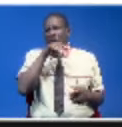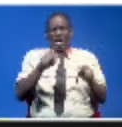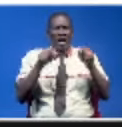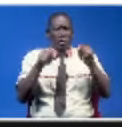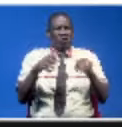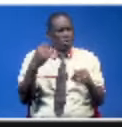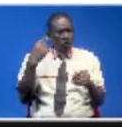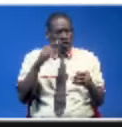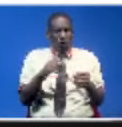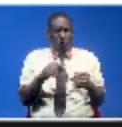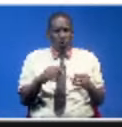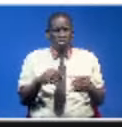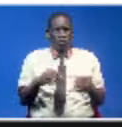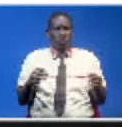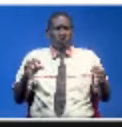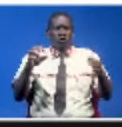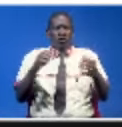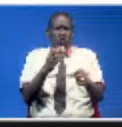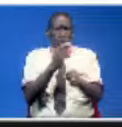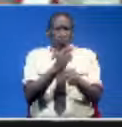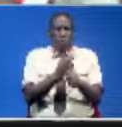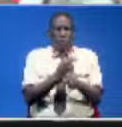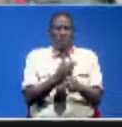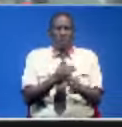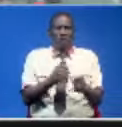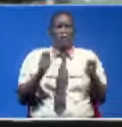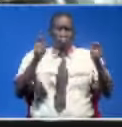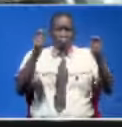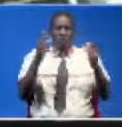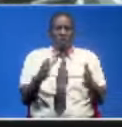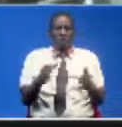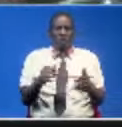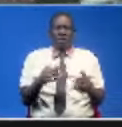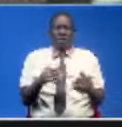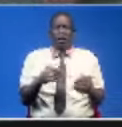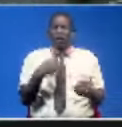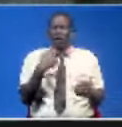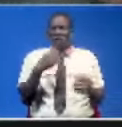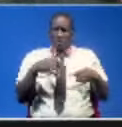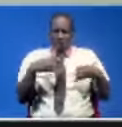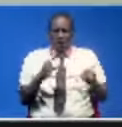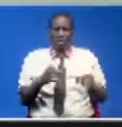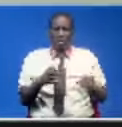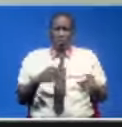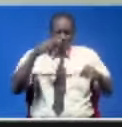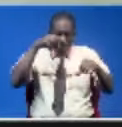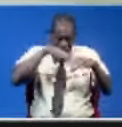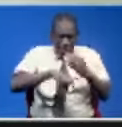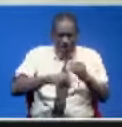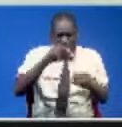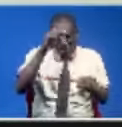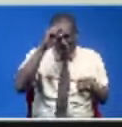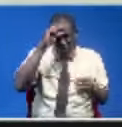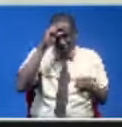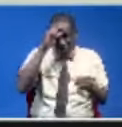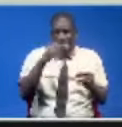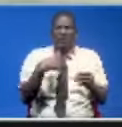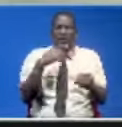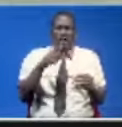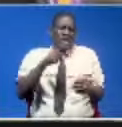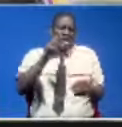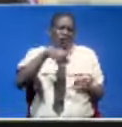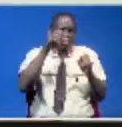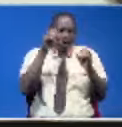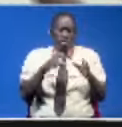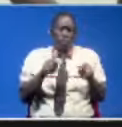in the wave and leveraging on the very protesters' ill fate to get a hand in government, insists he's innocent of these